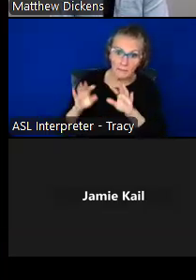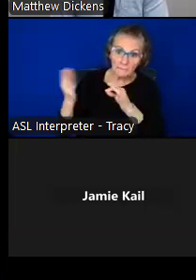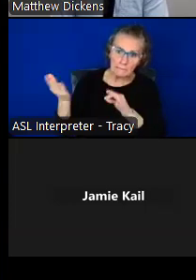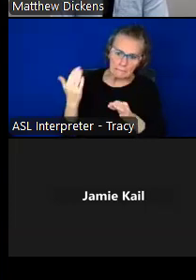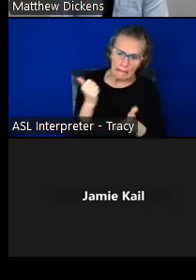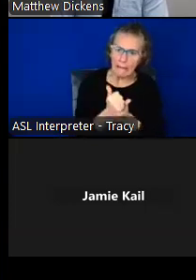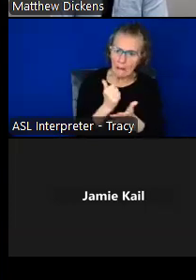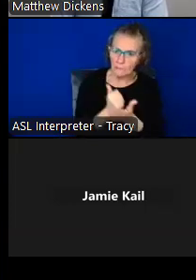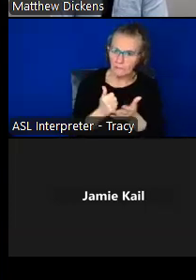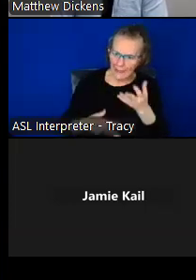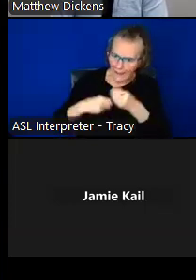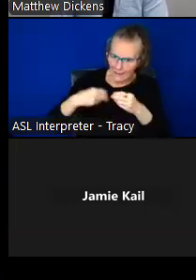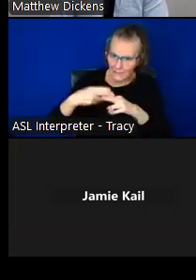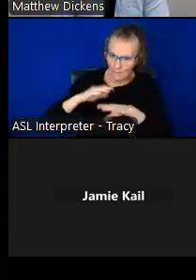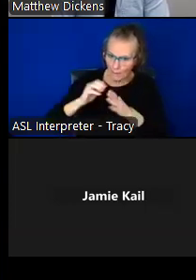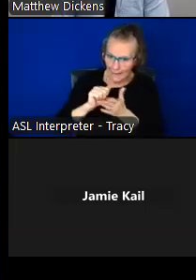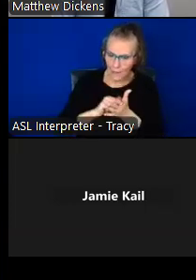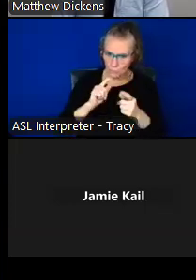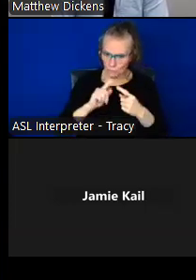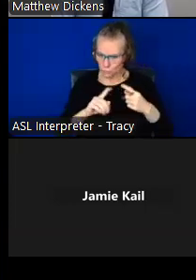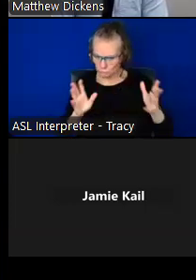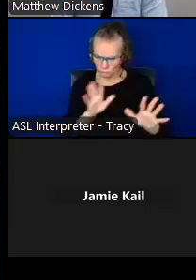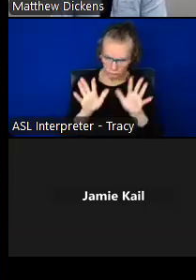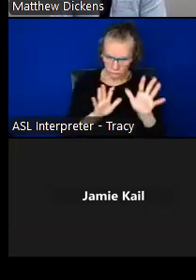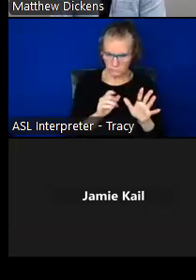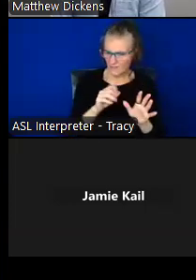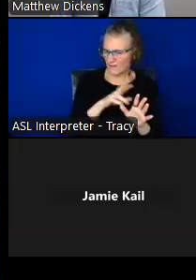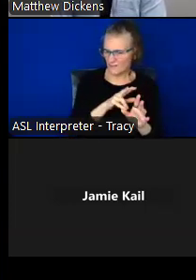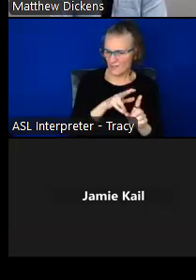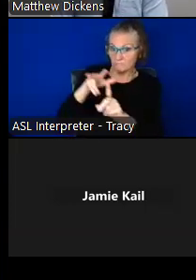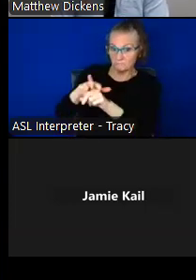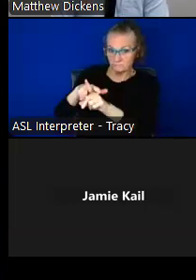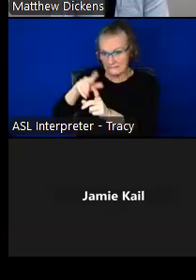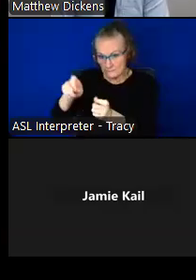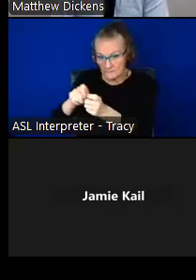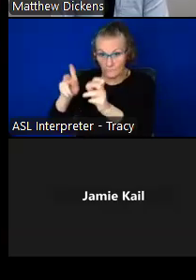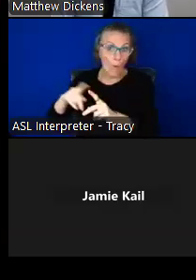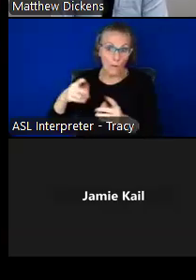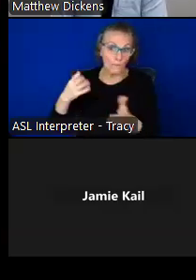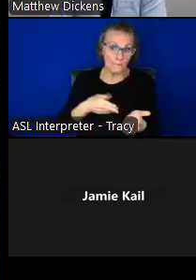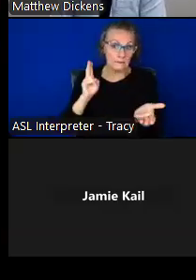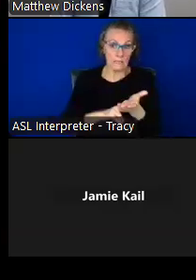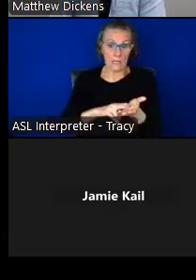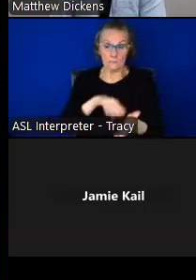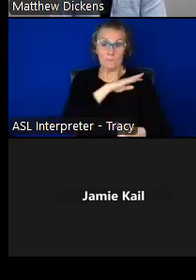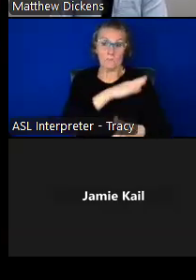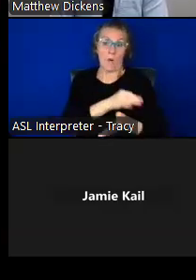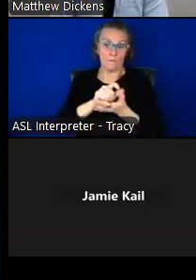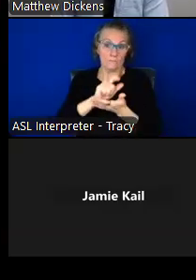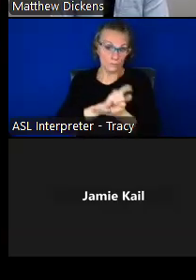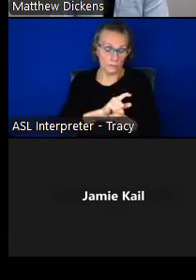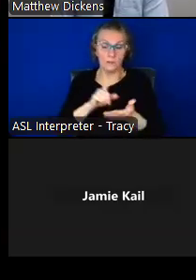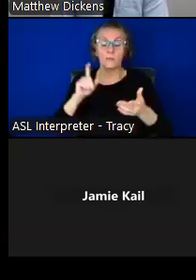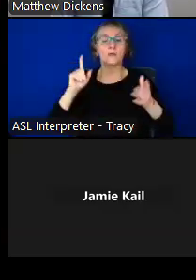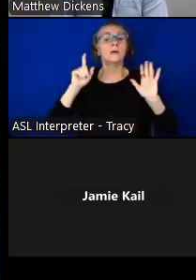things easier for them, right? Or they'll designate a representative payee or even a power of attorney. When access is given